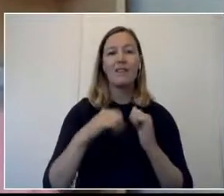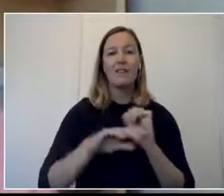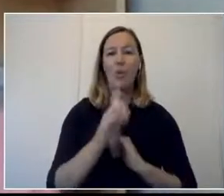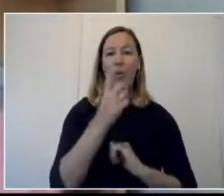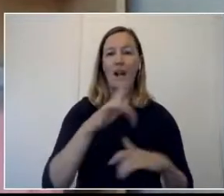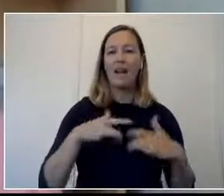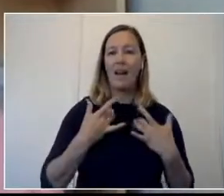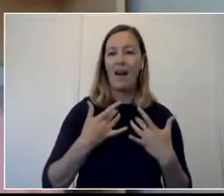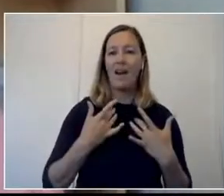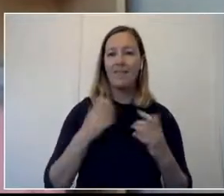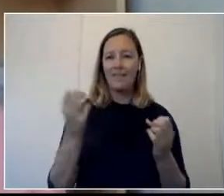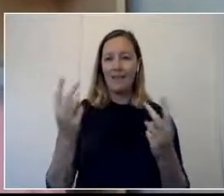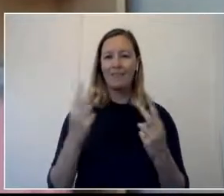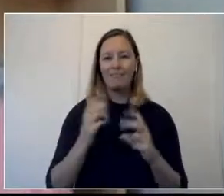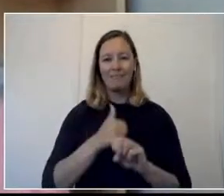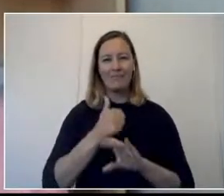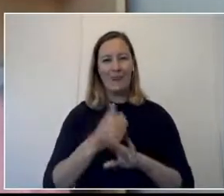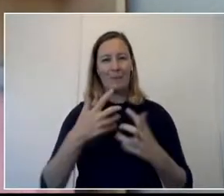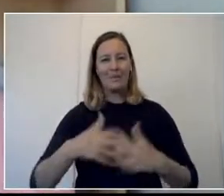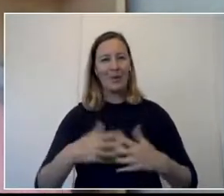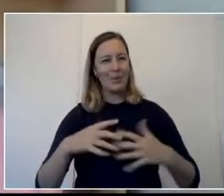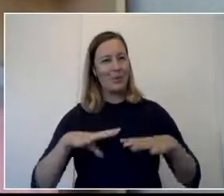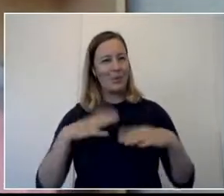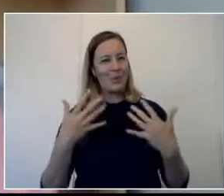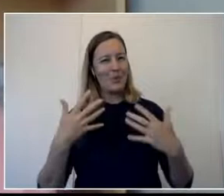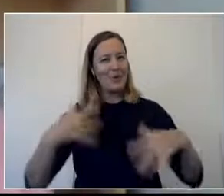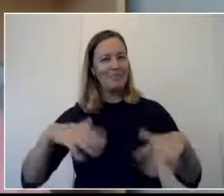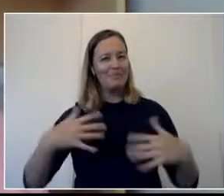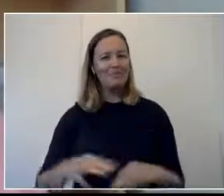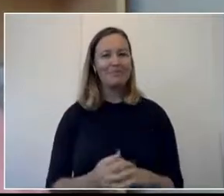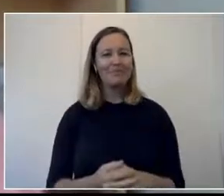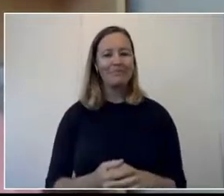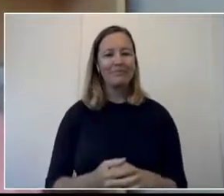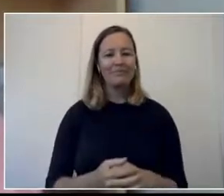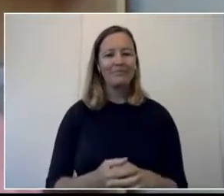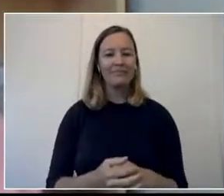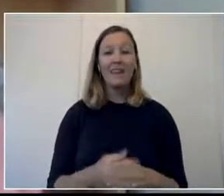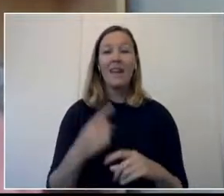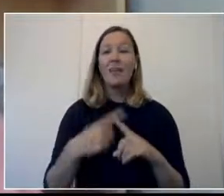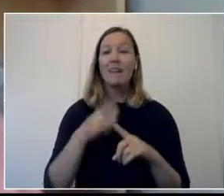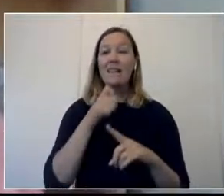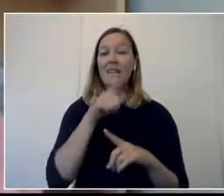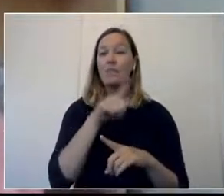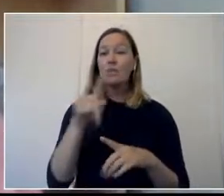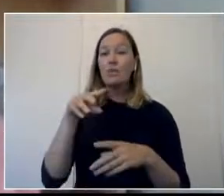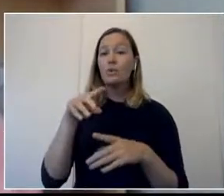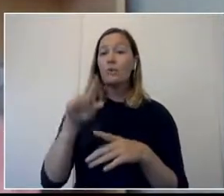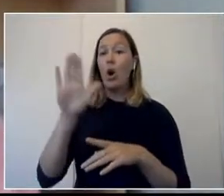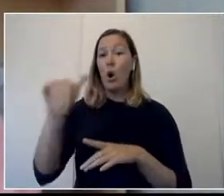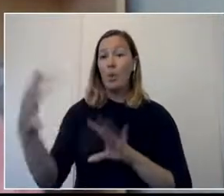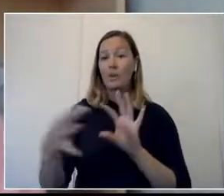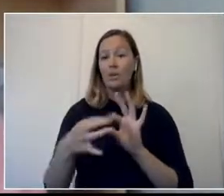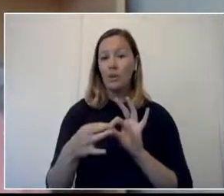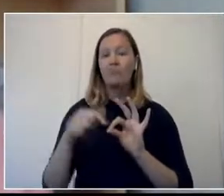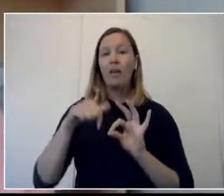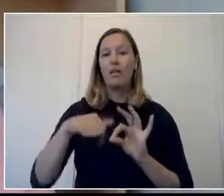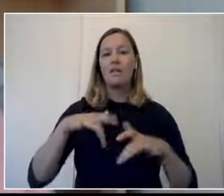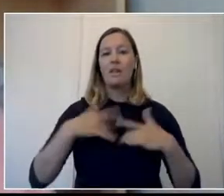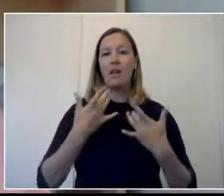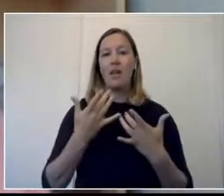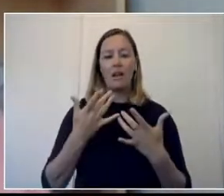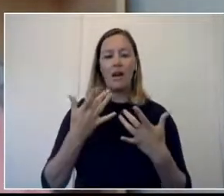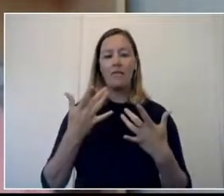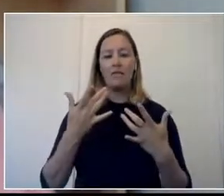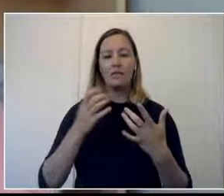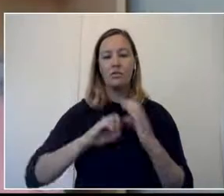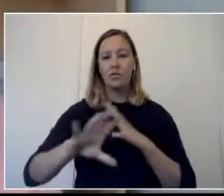look really flash. And just a friendly reminder for those of you playing at home that this live stream will be recorded and posted on